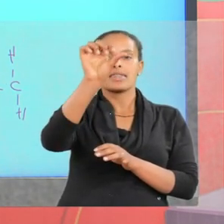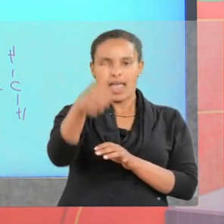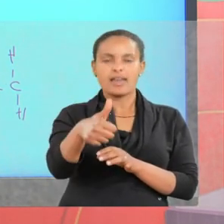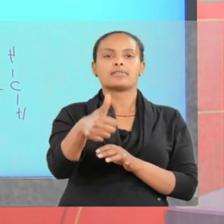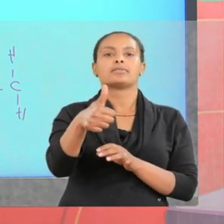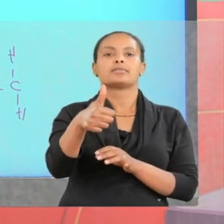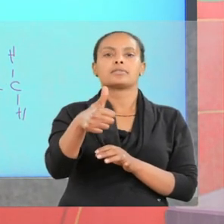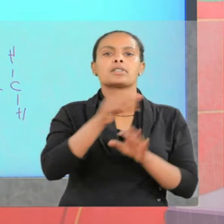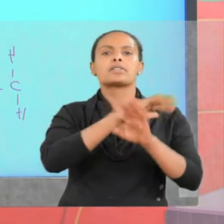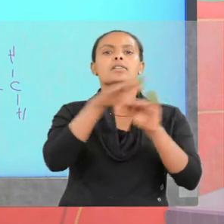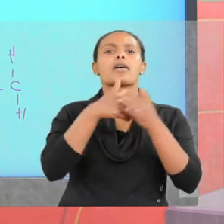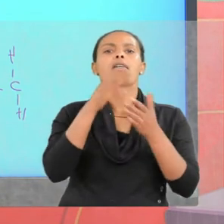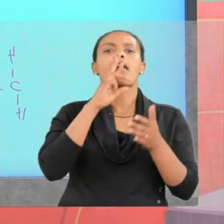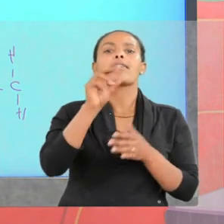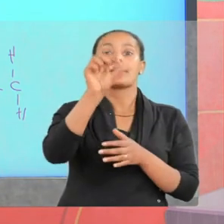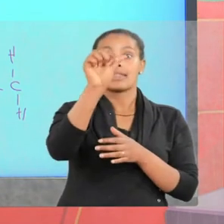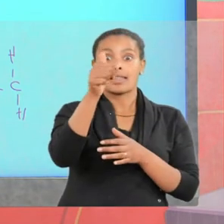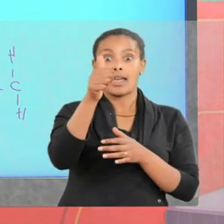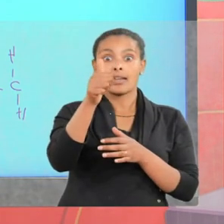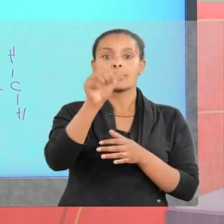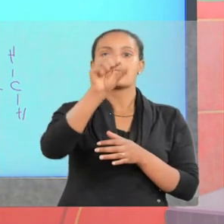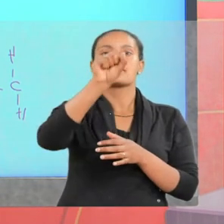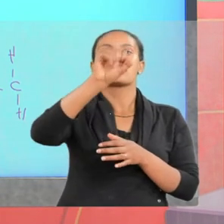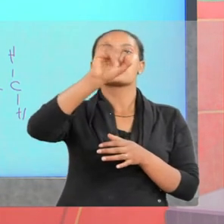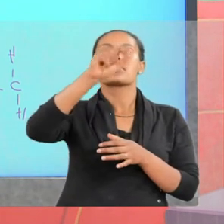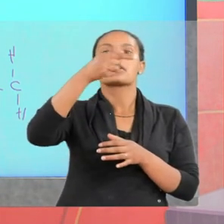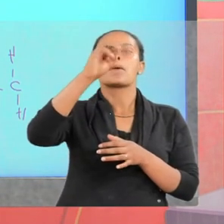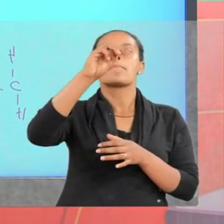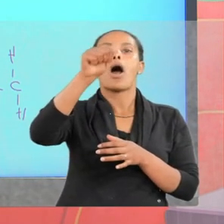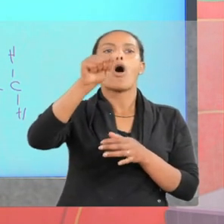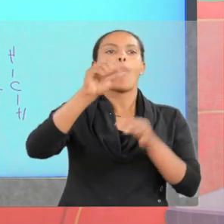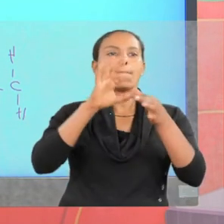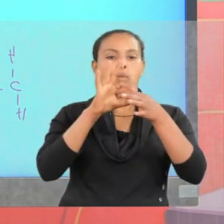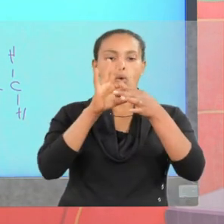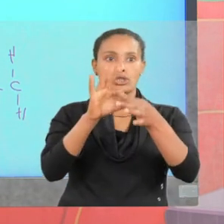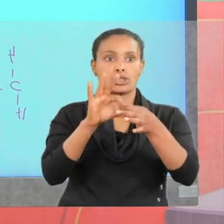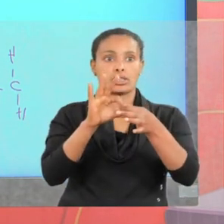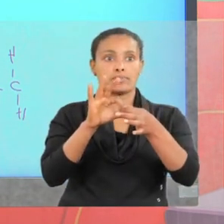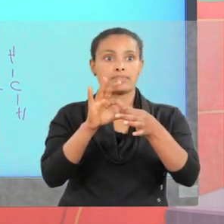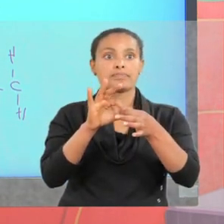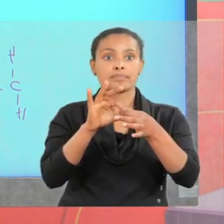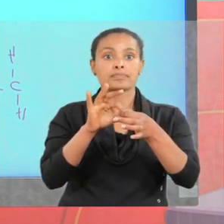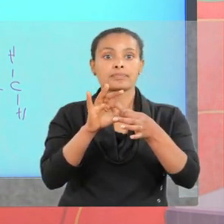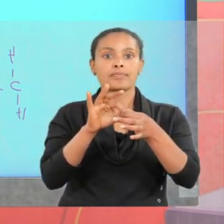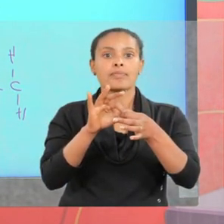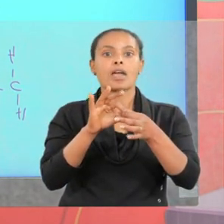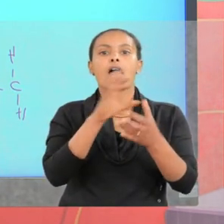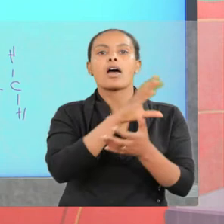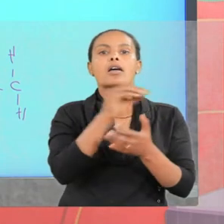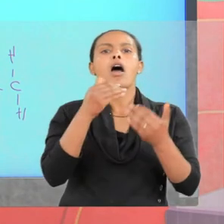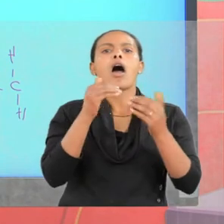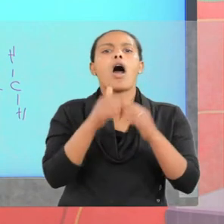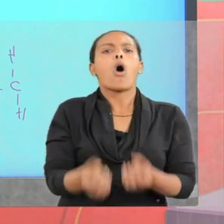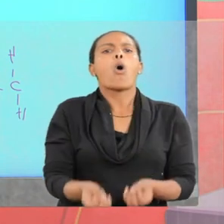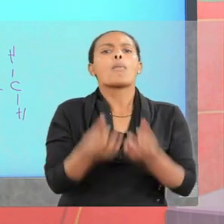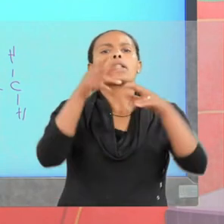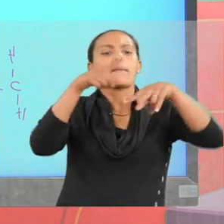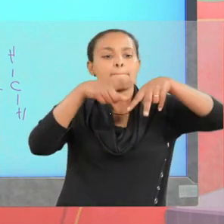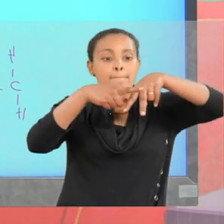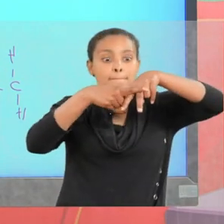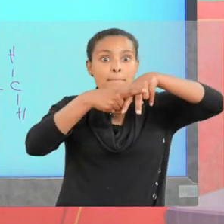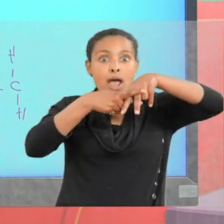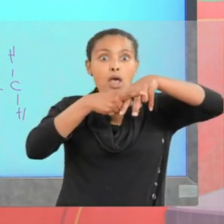10. There are 10 sigma bonds. And how many pi bonds are